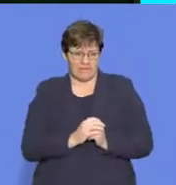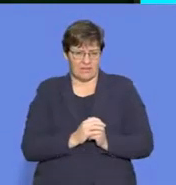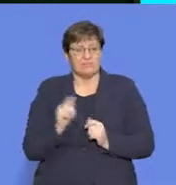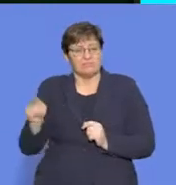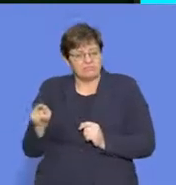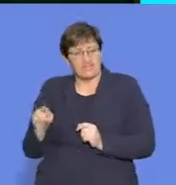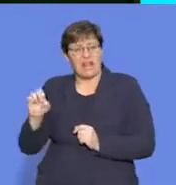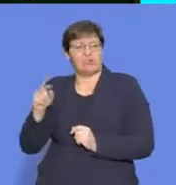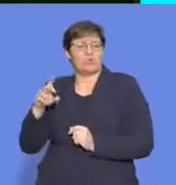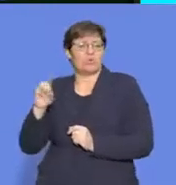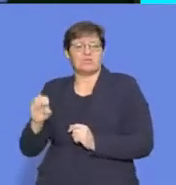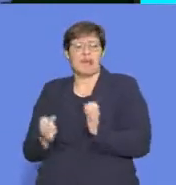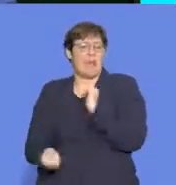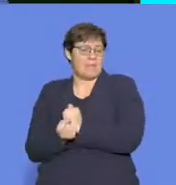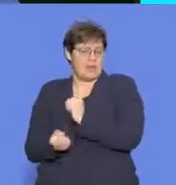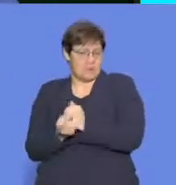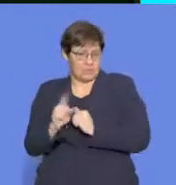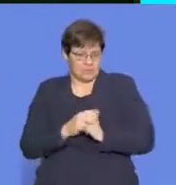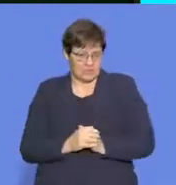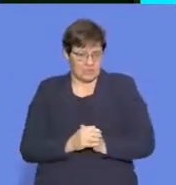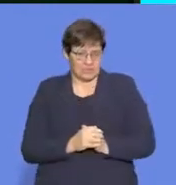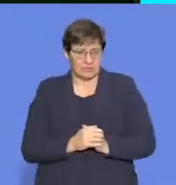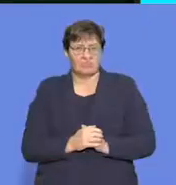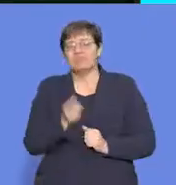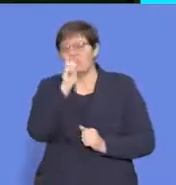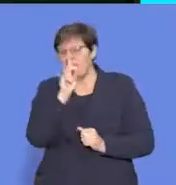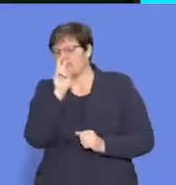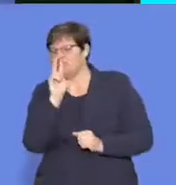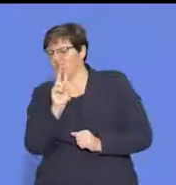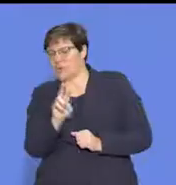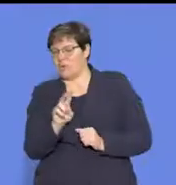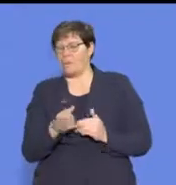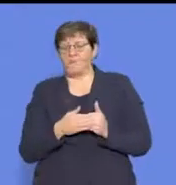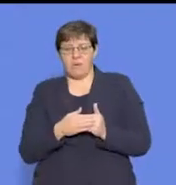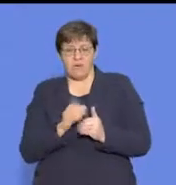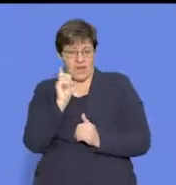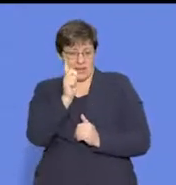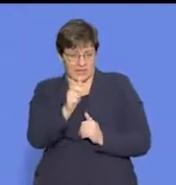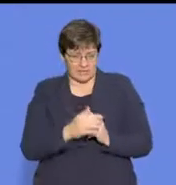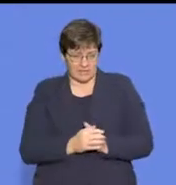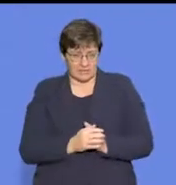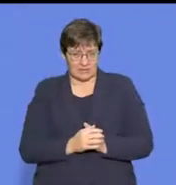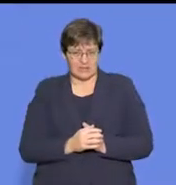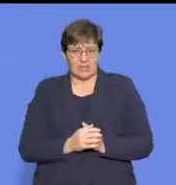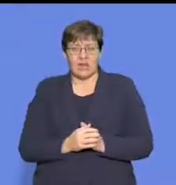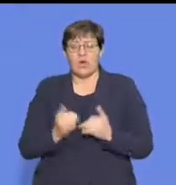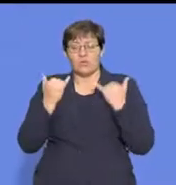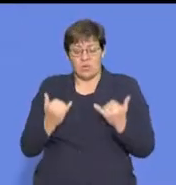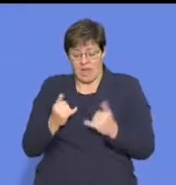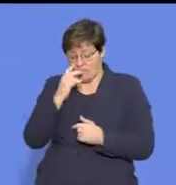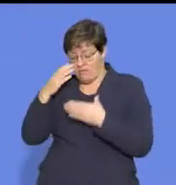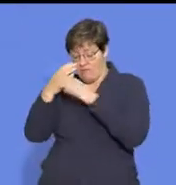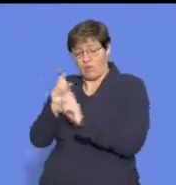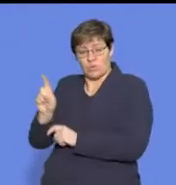the following electrode. We're going to practice a bit of that as well a little later. But what our focus today is on the